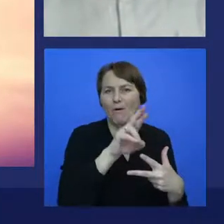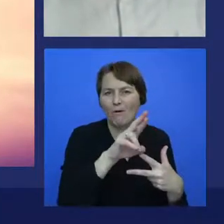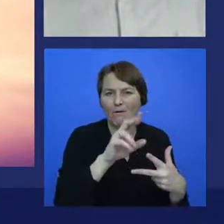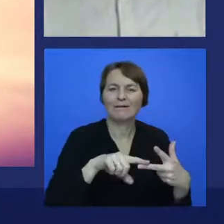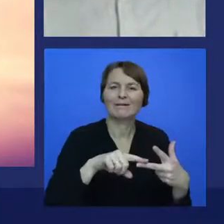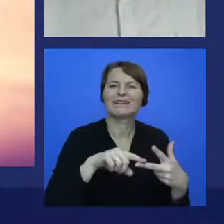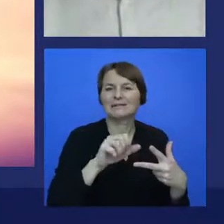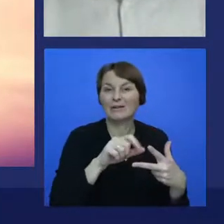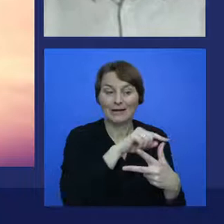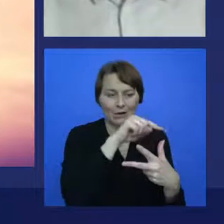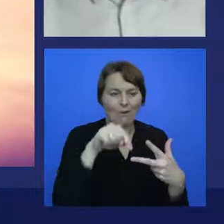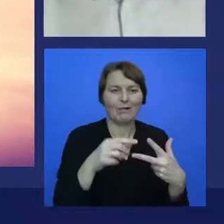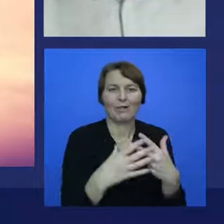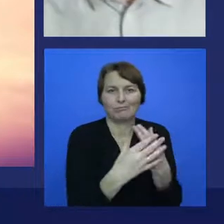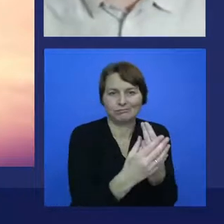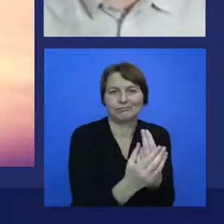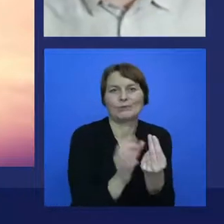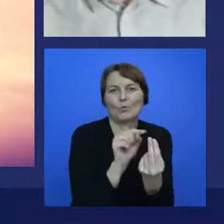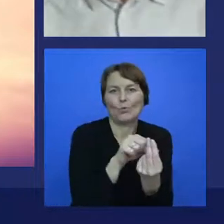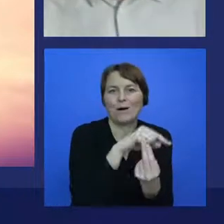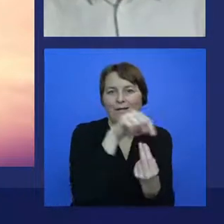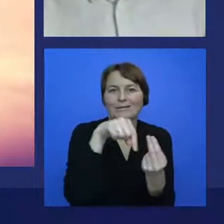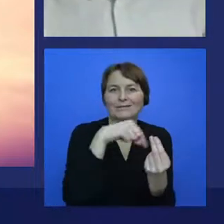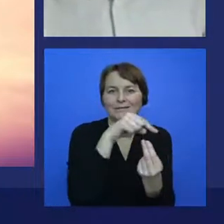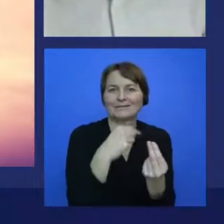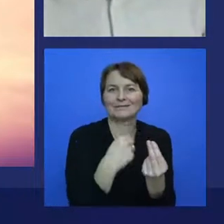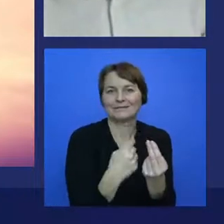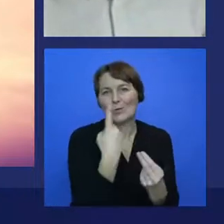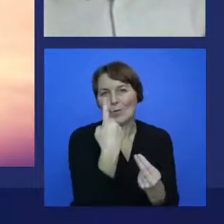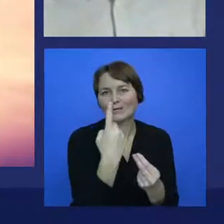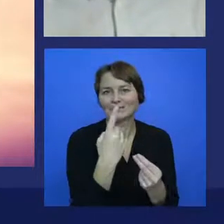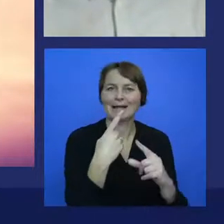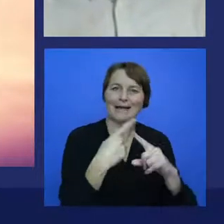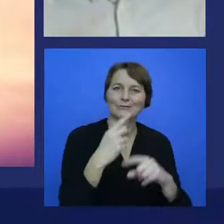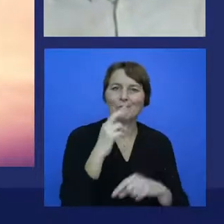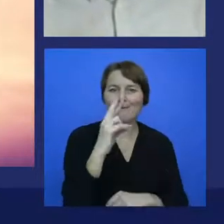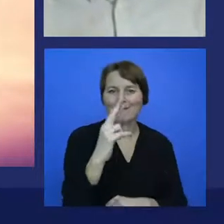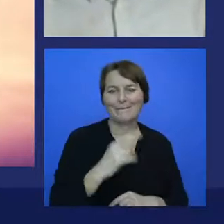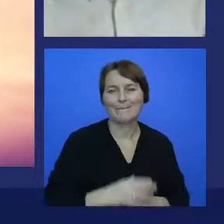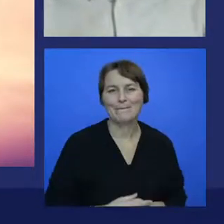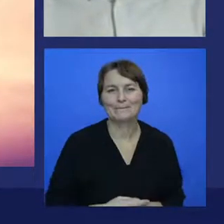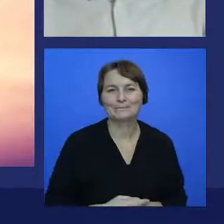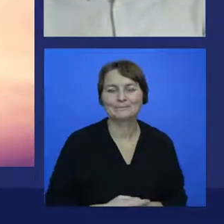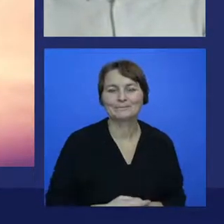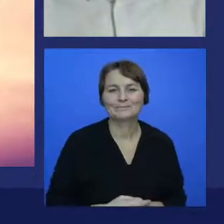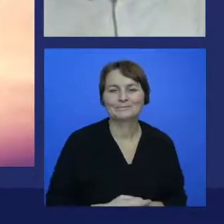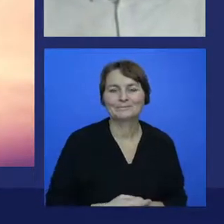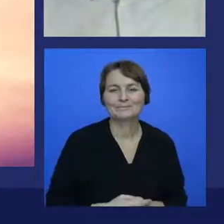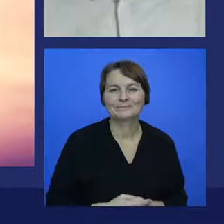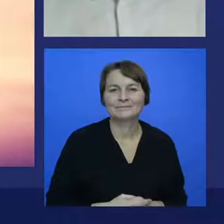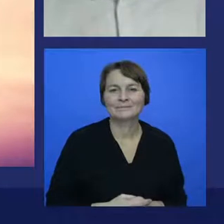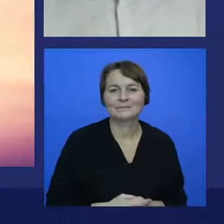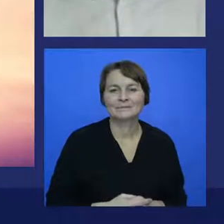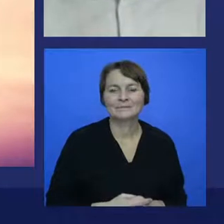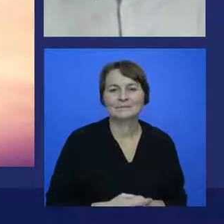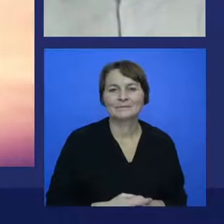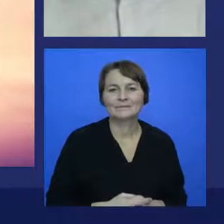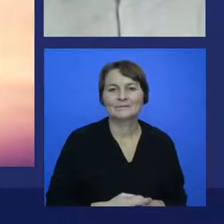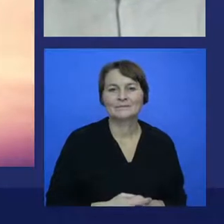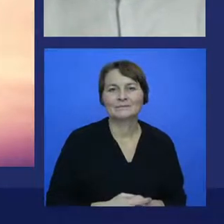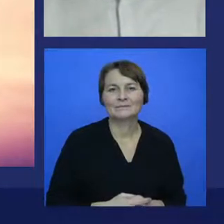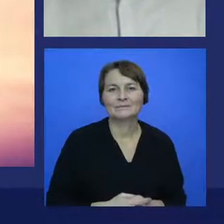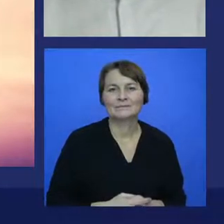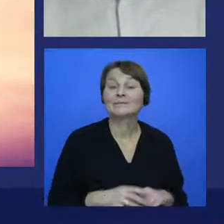AR, VR, or mixed reality. And this piece of research comes into what we call at Avanade